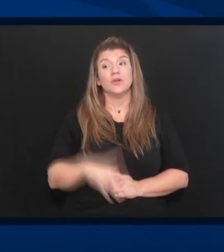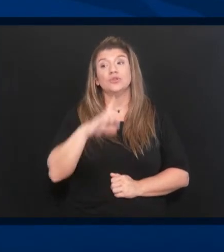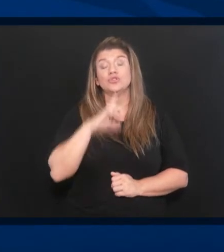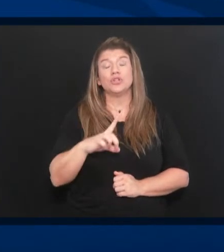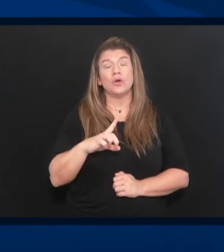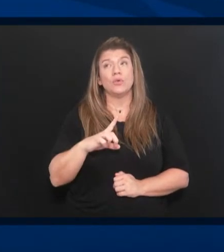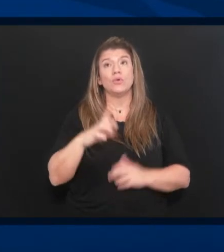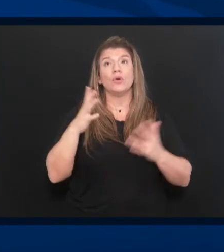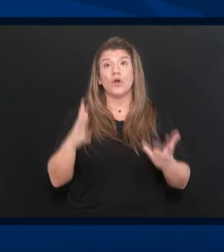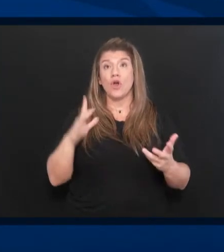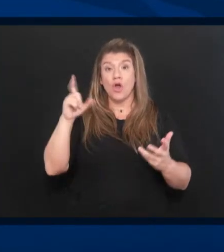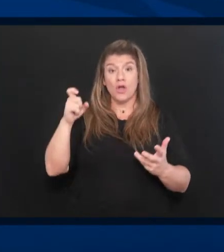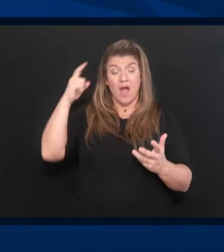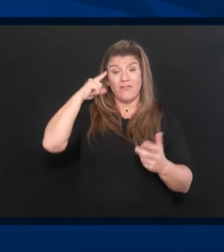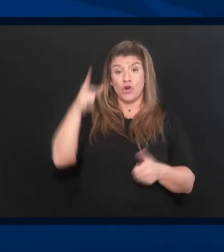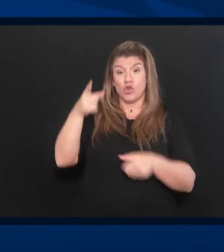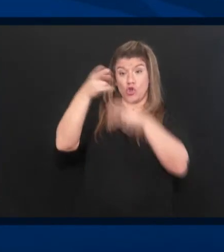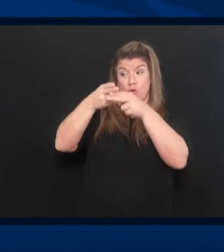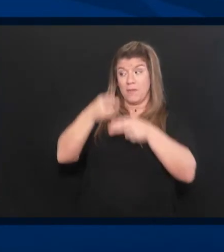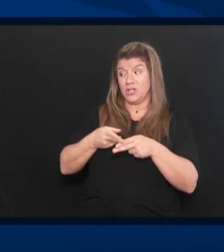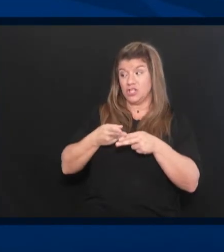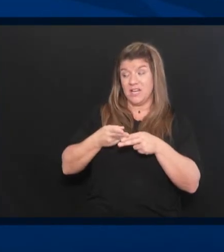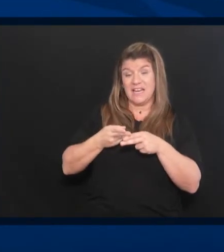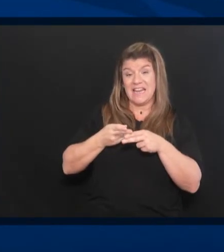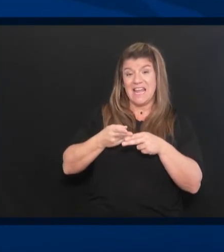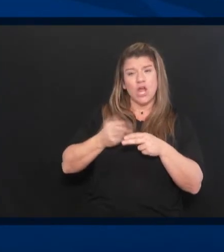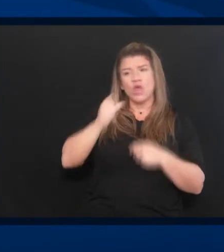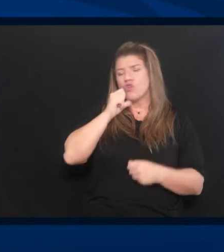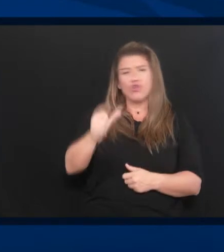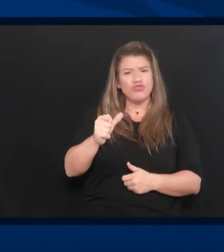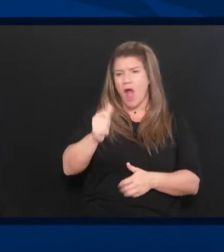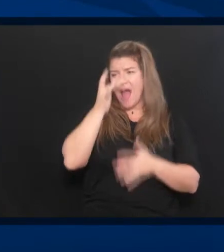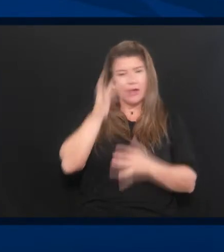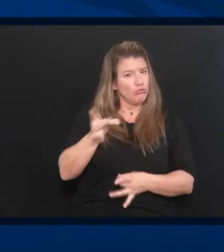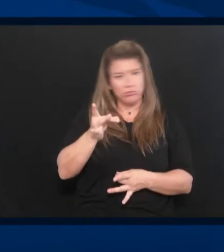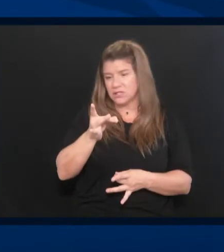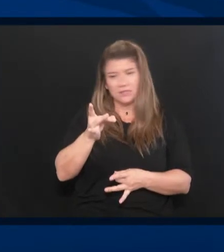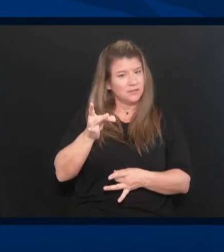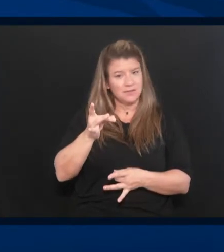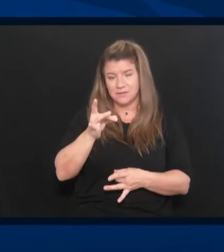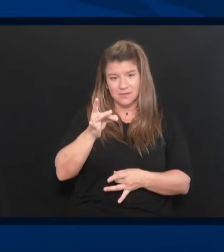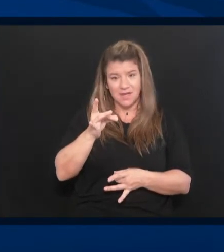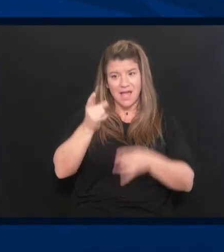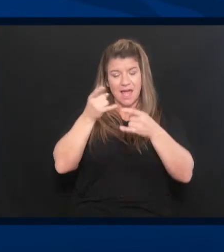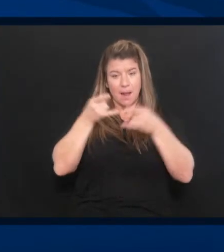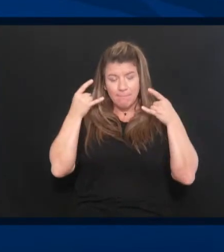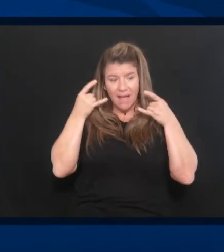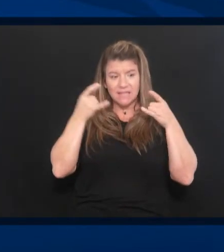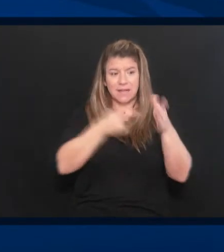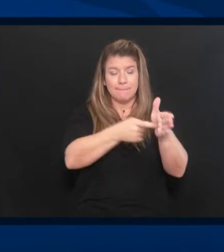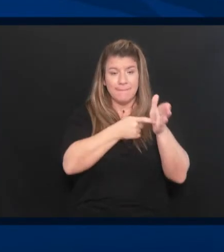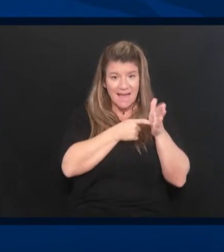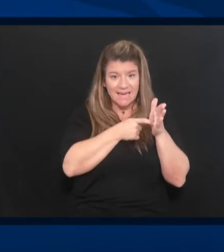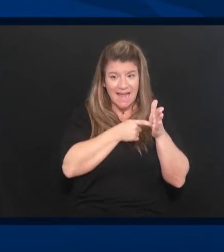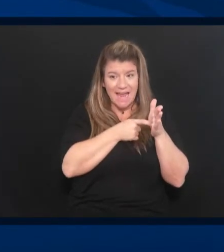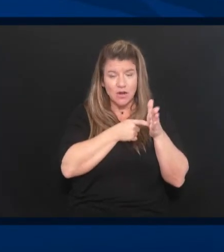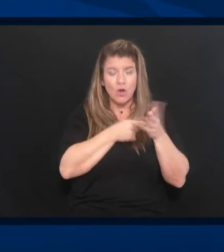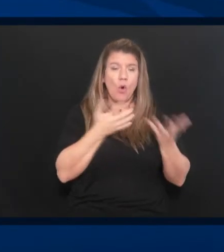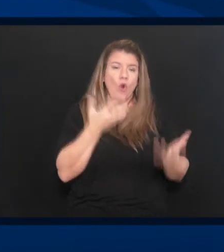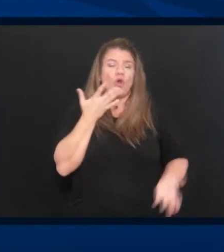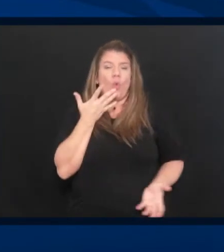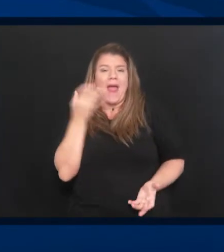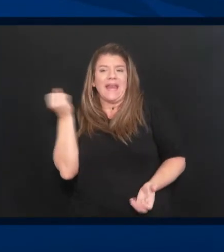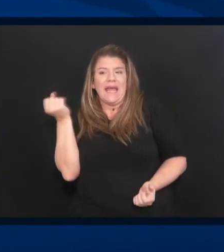So, Governor, you've mentioned that you're not interested in a mask mandate, or you're holding off on